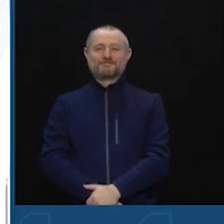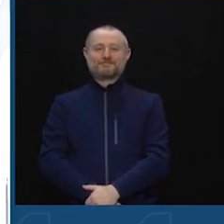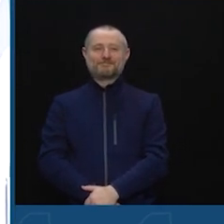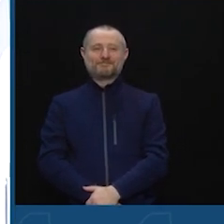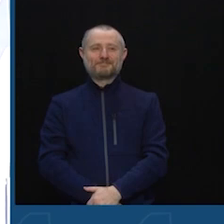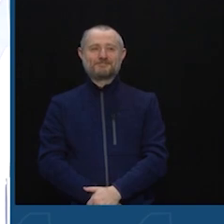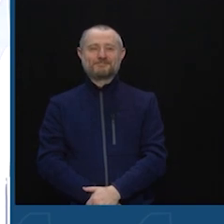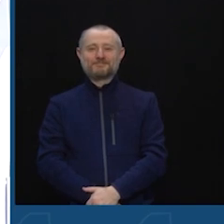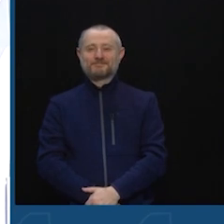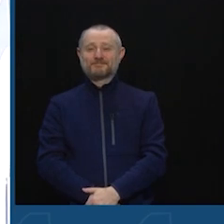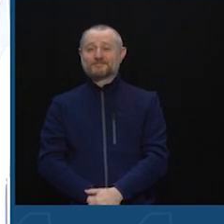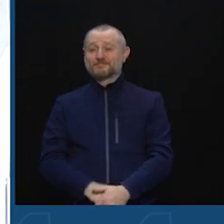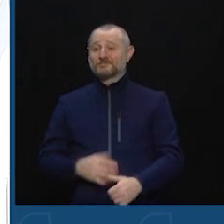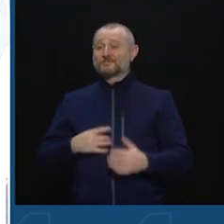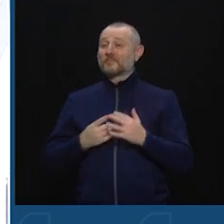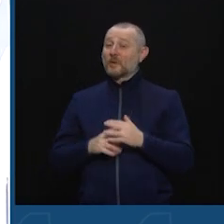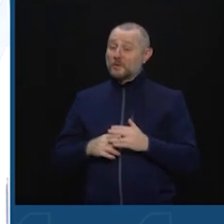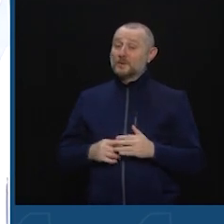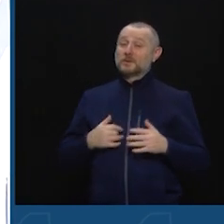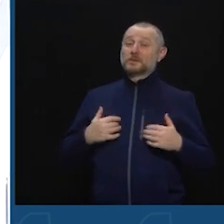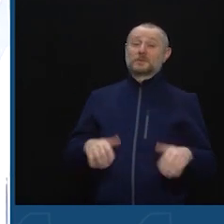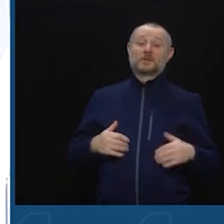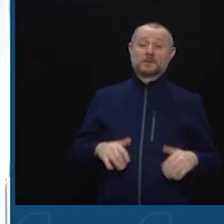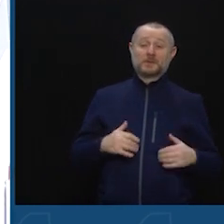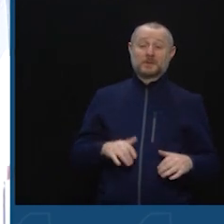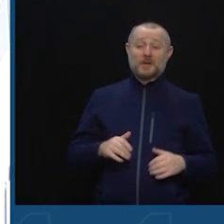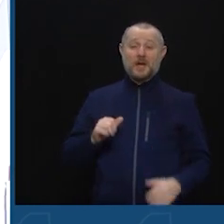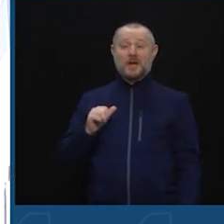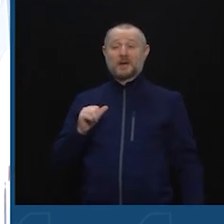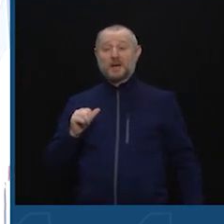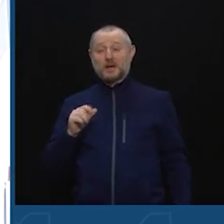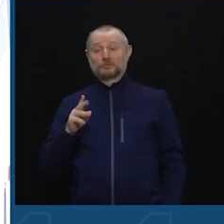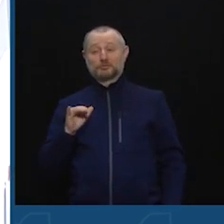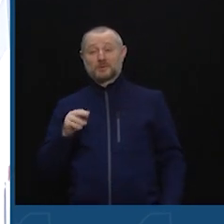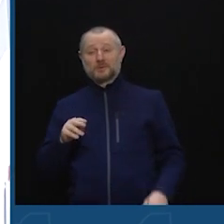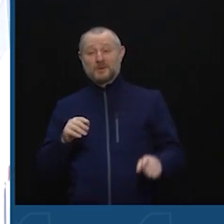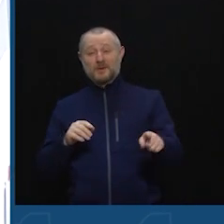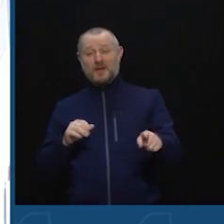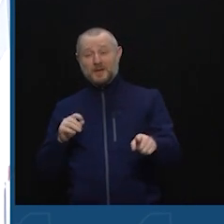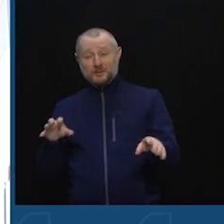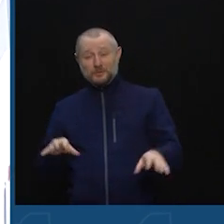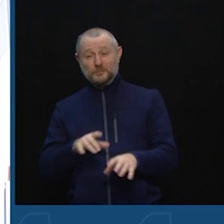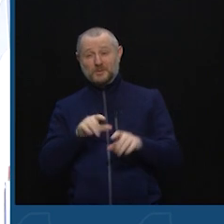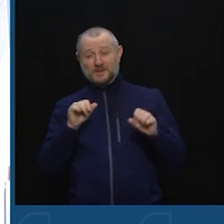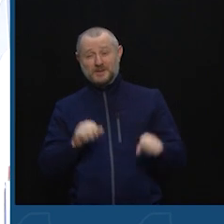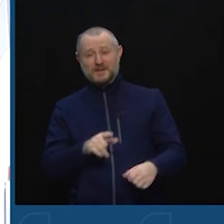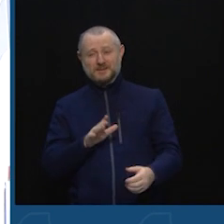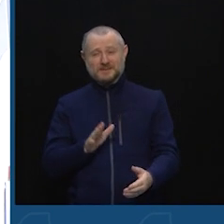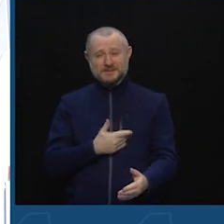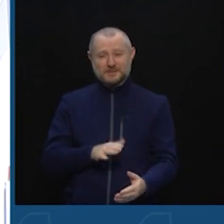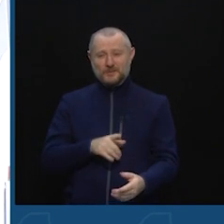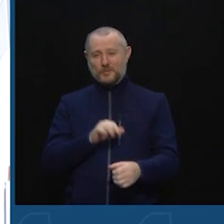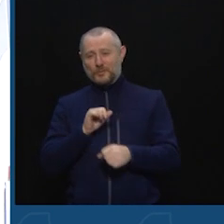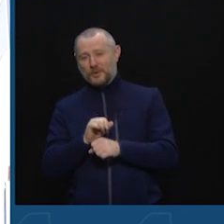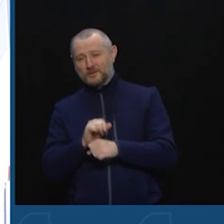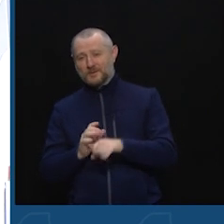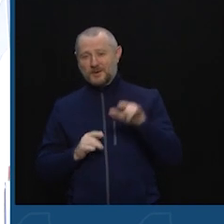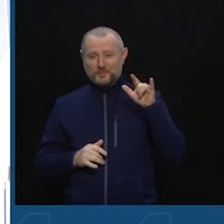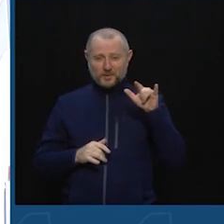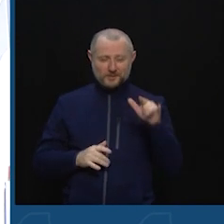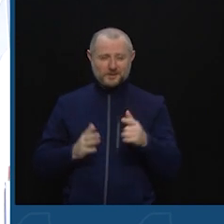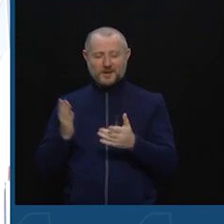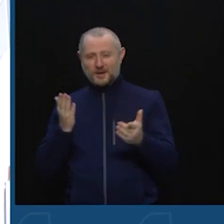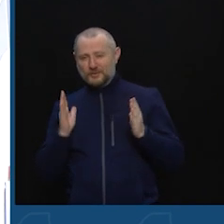Well, let me start with saying, what doesn't Adrian Adams do? She sings, she's like a flight attendant, a pilot.